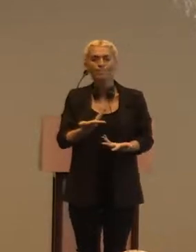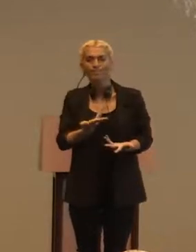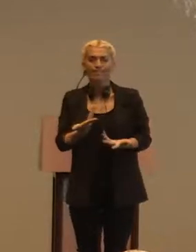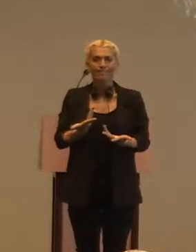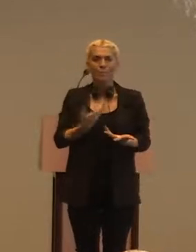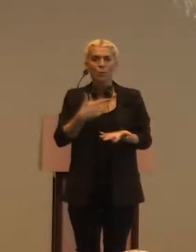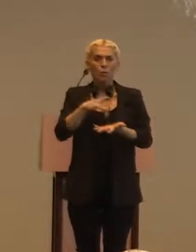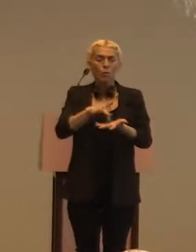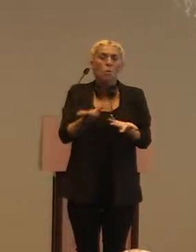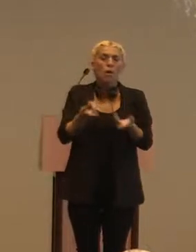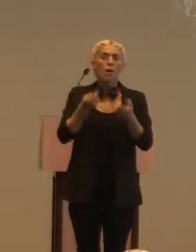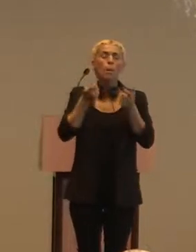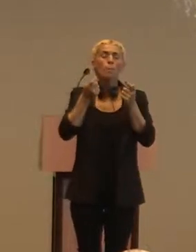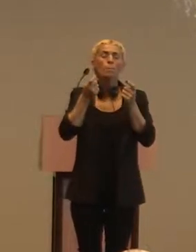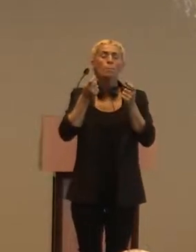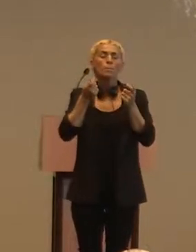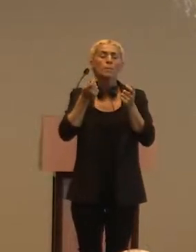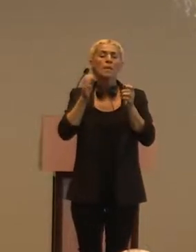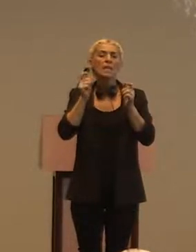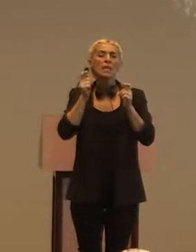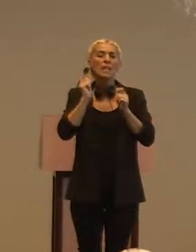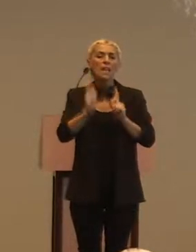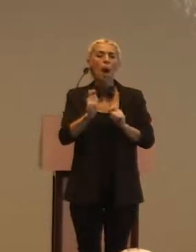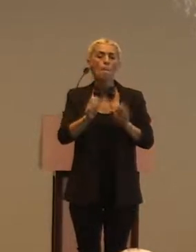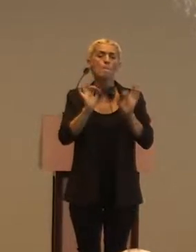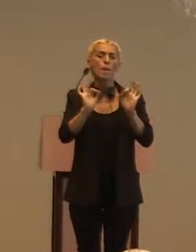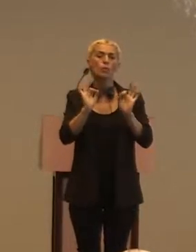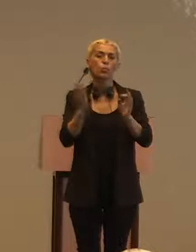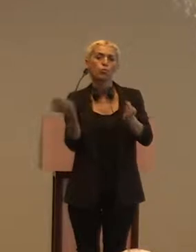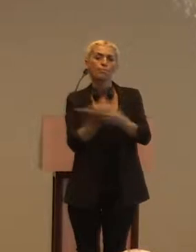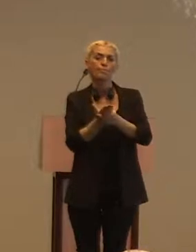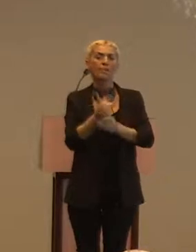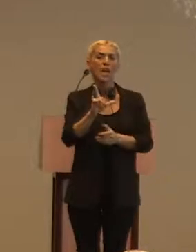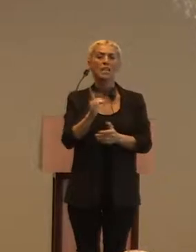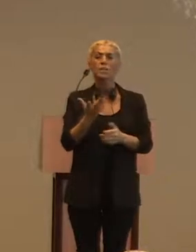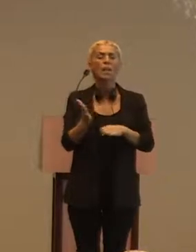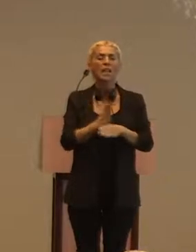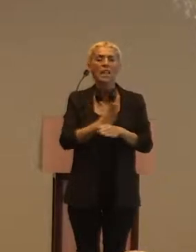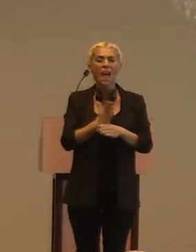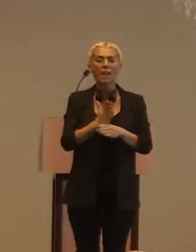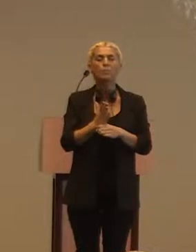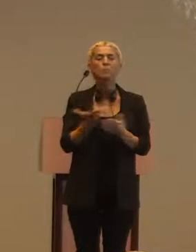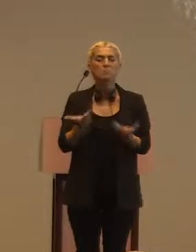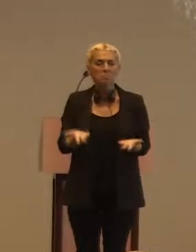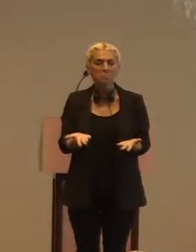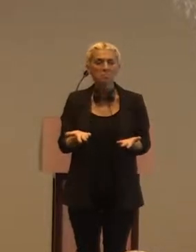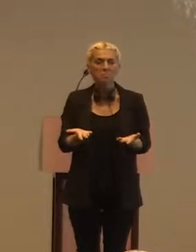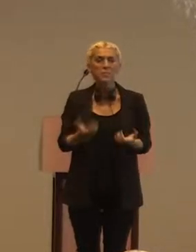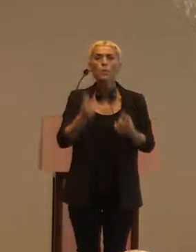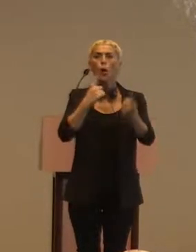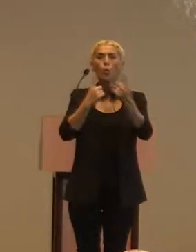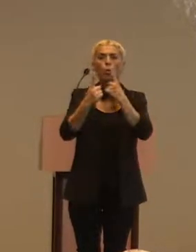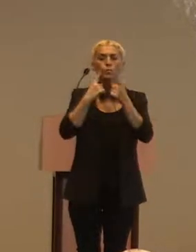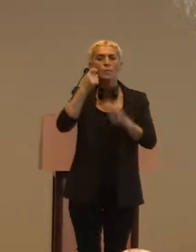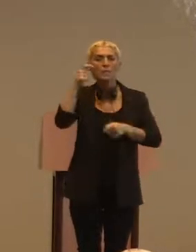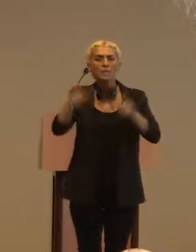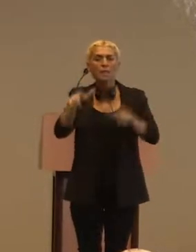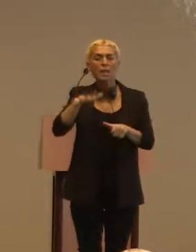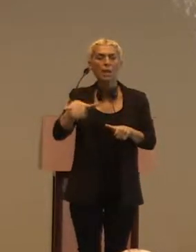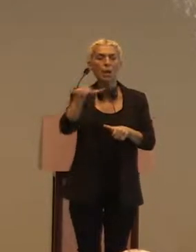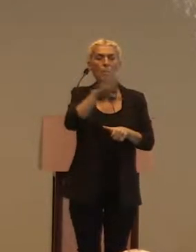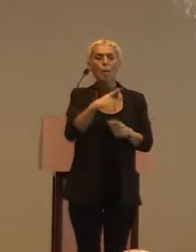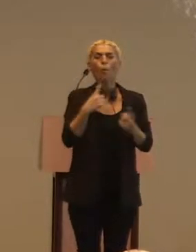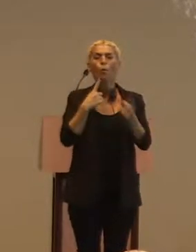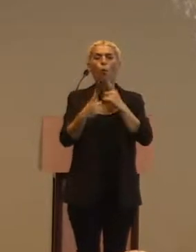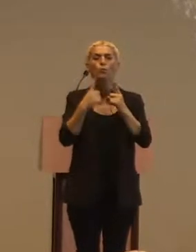difficult but we realized we had to do this because and we are glad we did this why the people that we talked